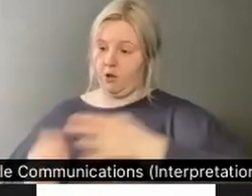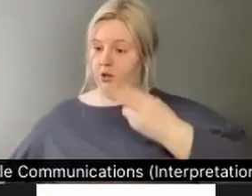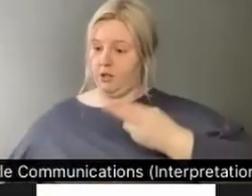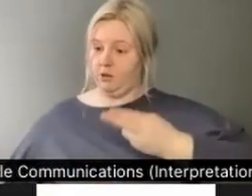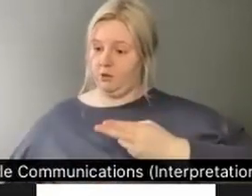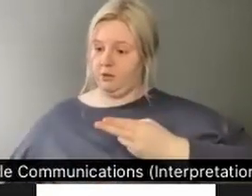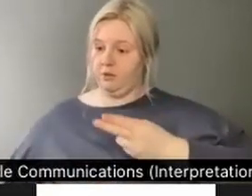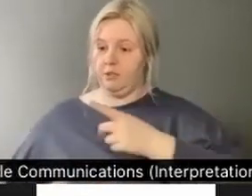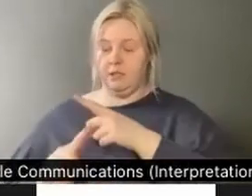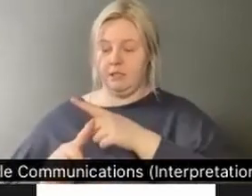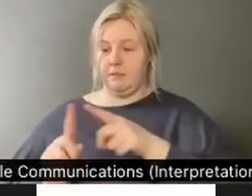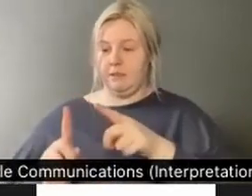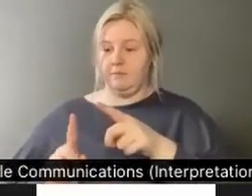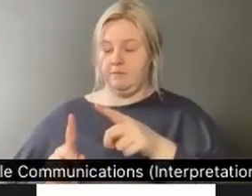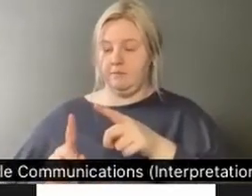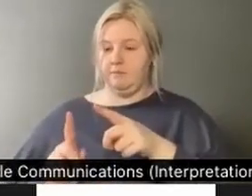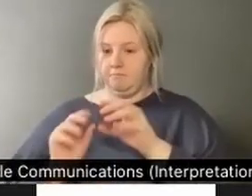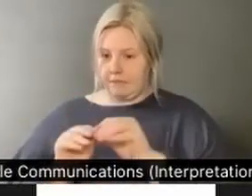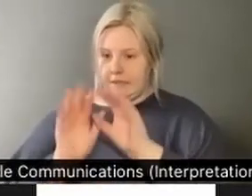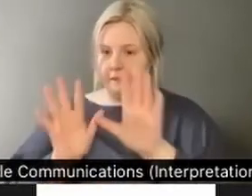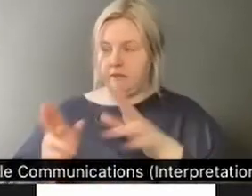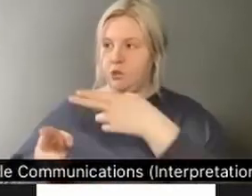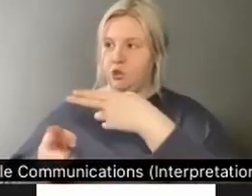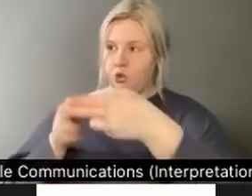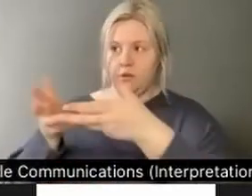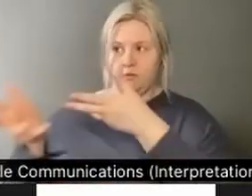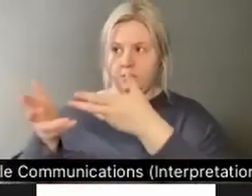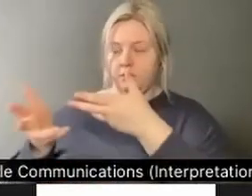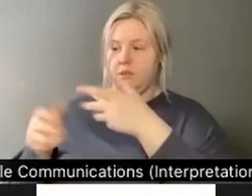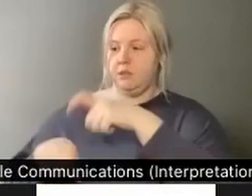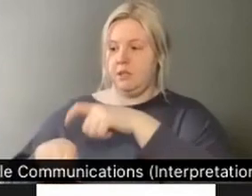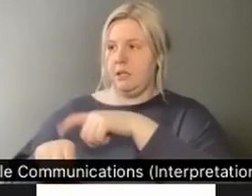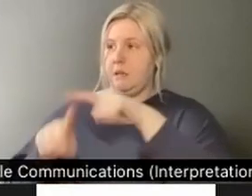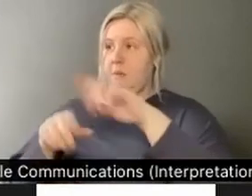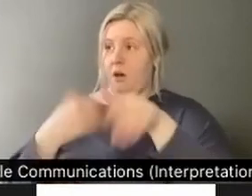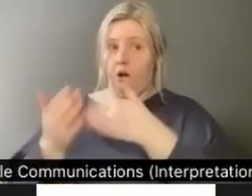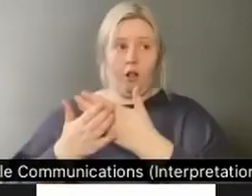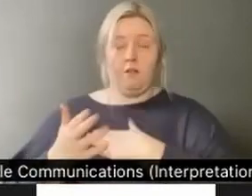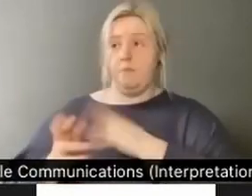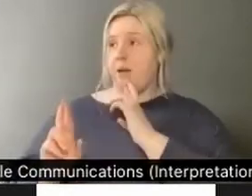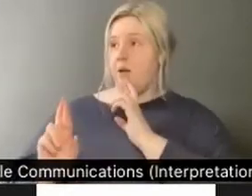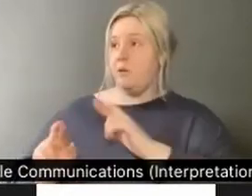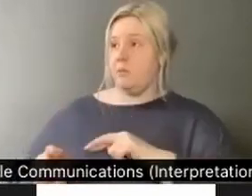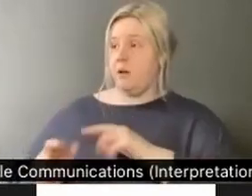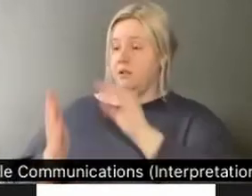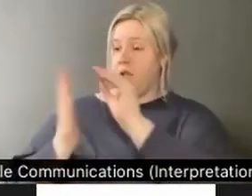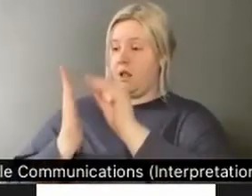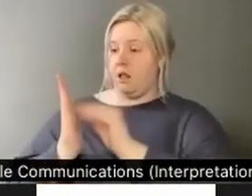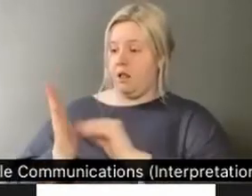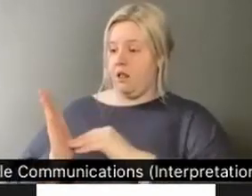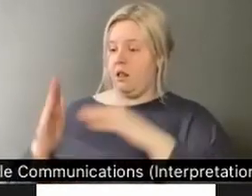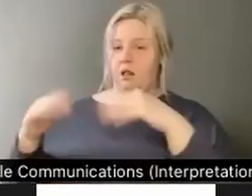from my very brief interaction with him that none of my responses to his questions had registered with